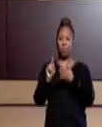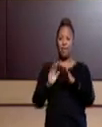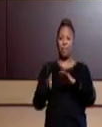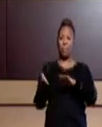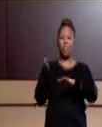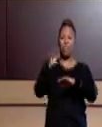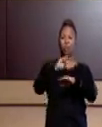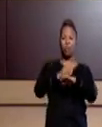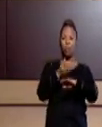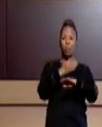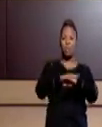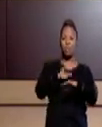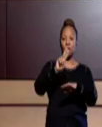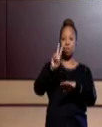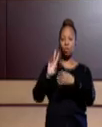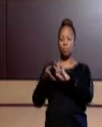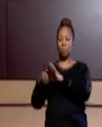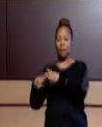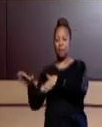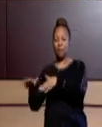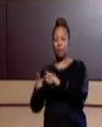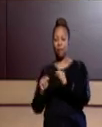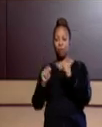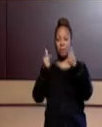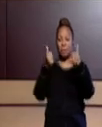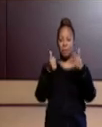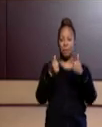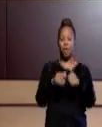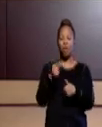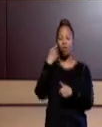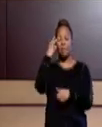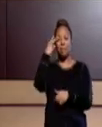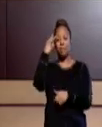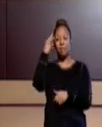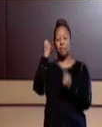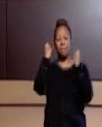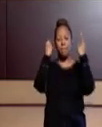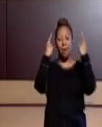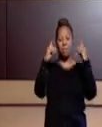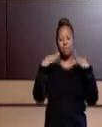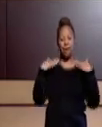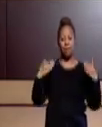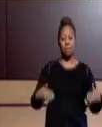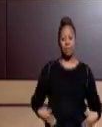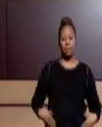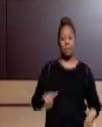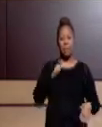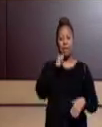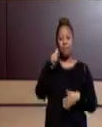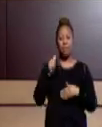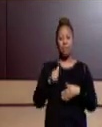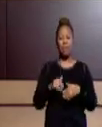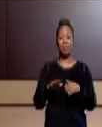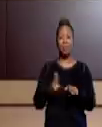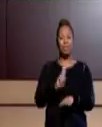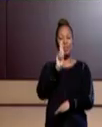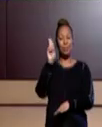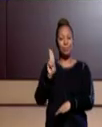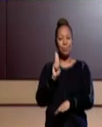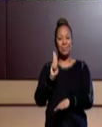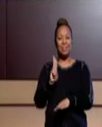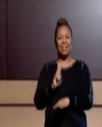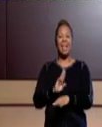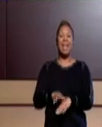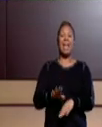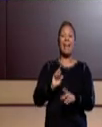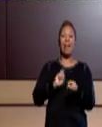that 2 blocks, and then increase the speed that you do it. You'll be surprised at how your body, even if you've been deconditioned for a long time, how